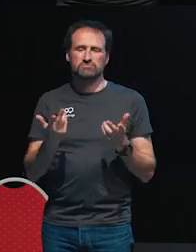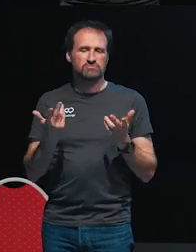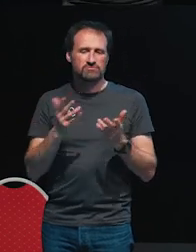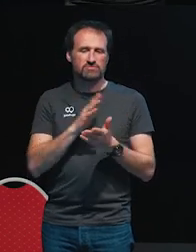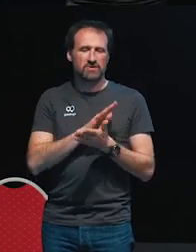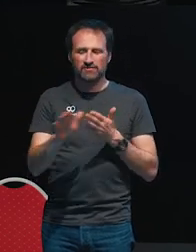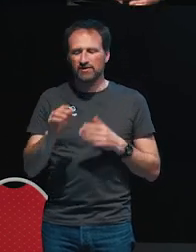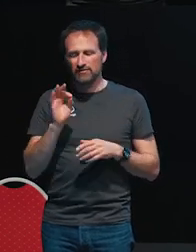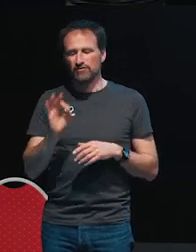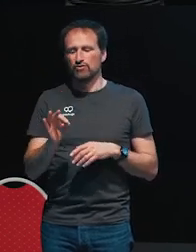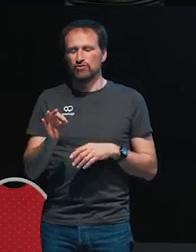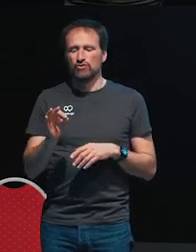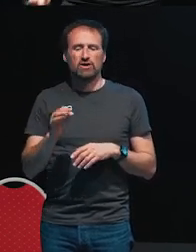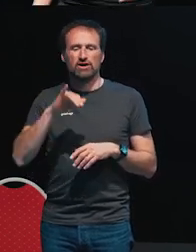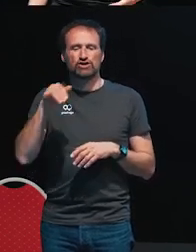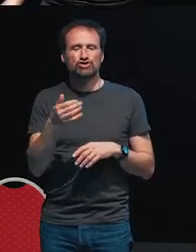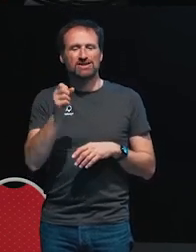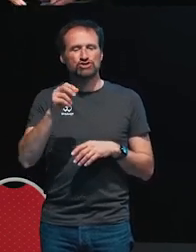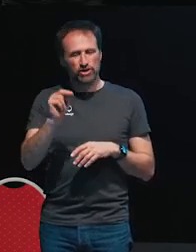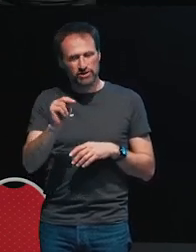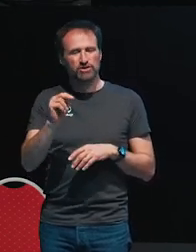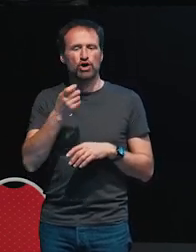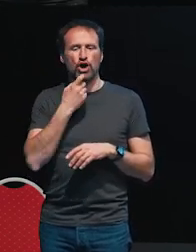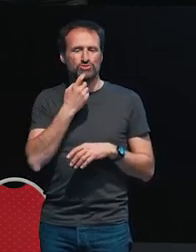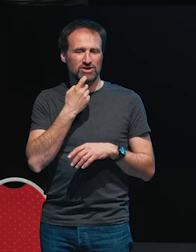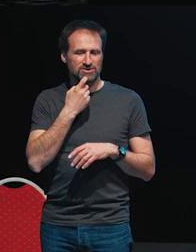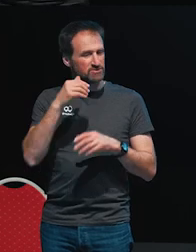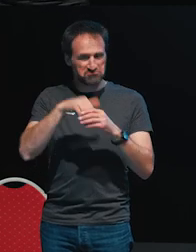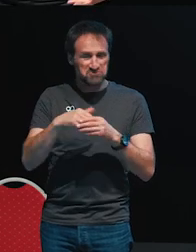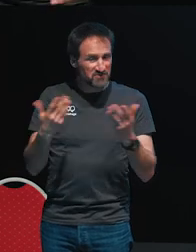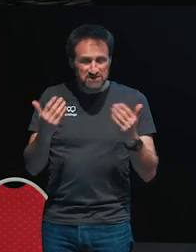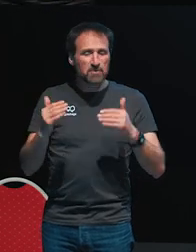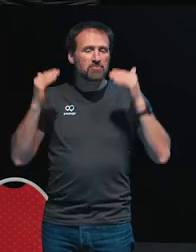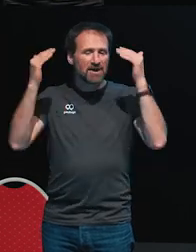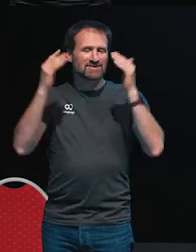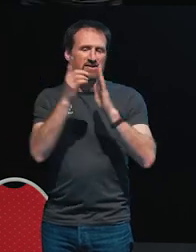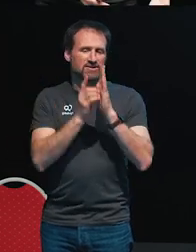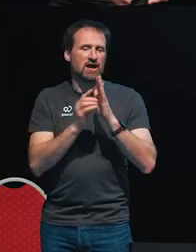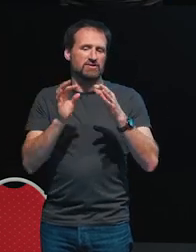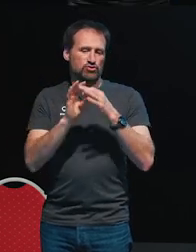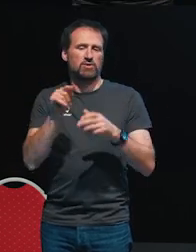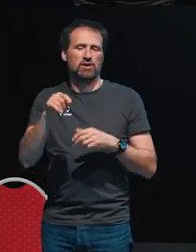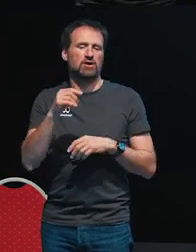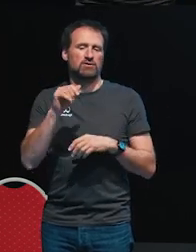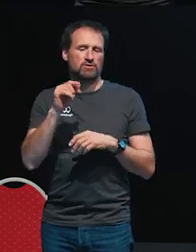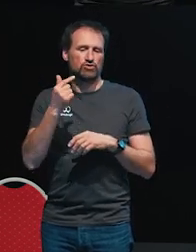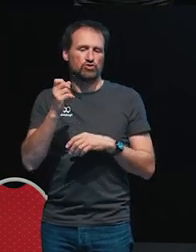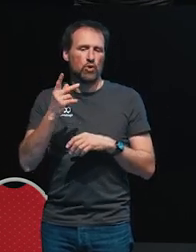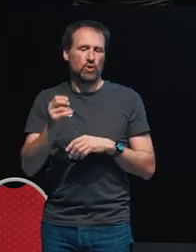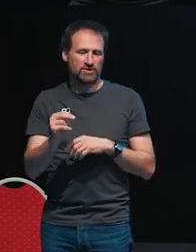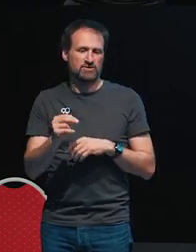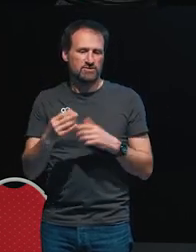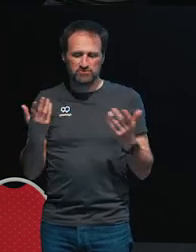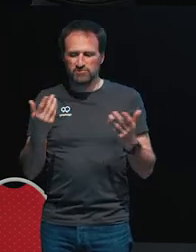encoded JSON object. And what this JSON object contains is some metadata about the token itself, which algorithm is used to sign